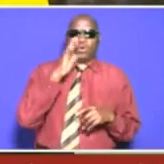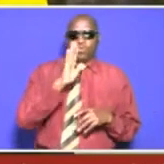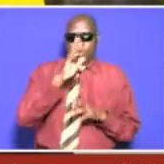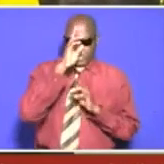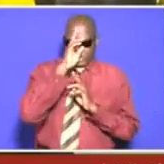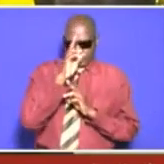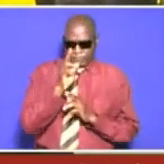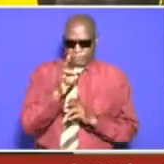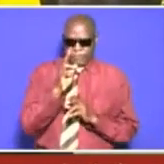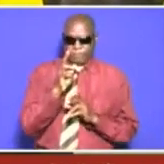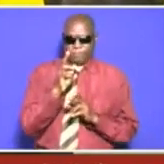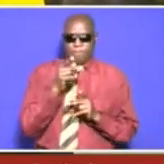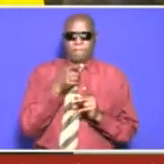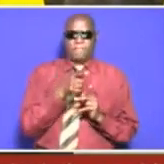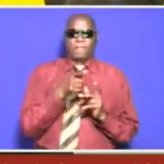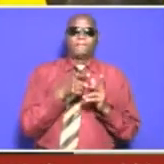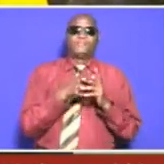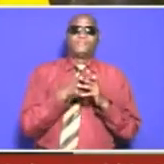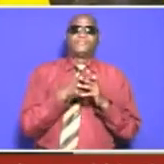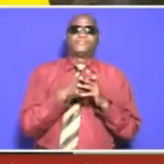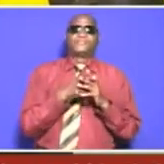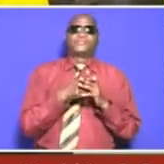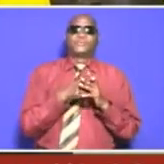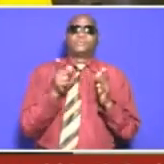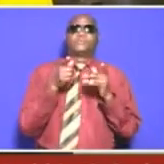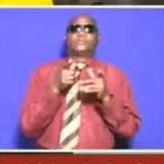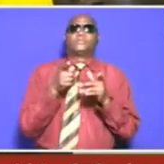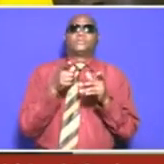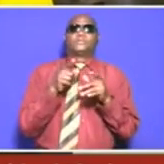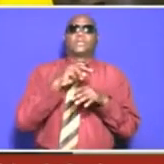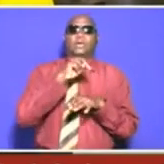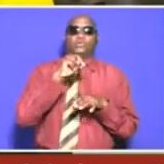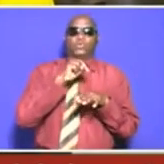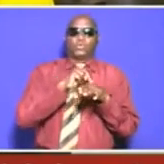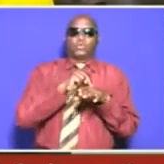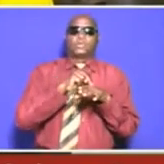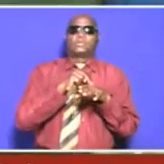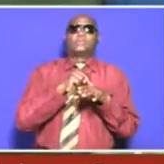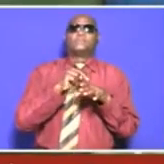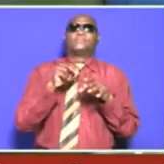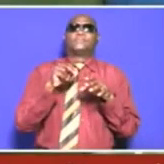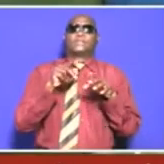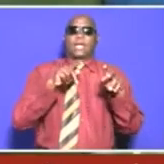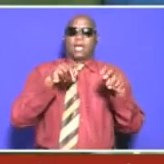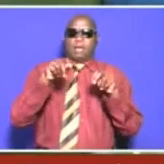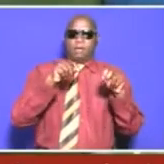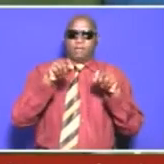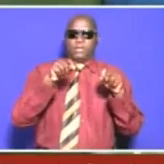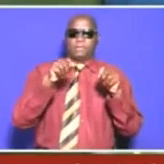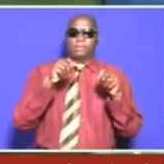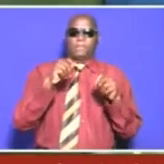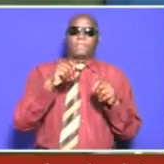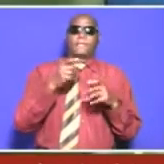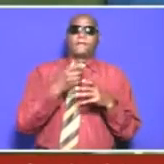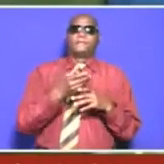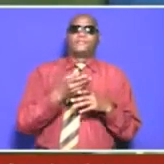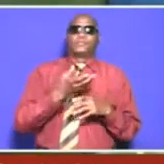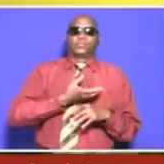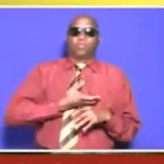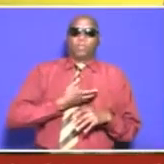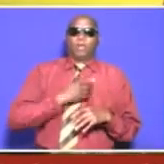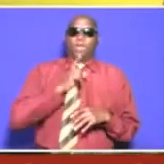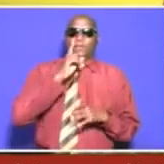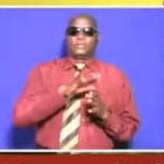by convening this National Governing Council, is the first step of making sure that this party